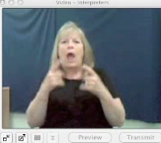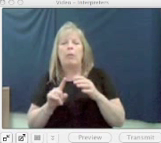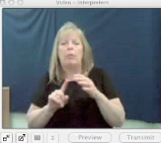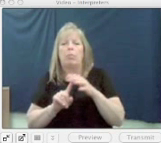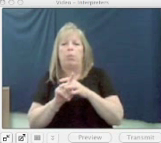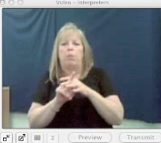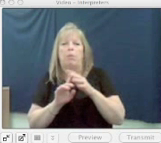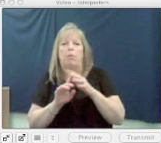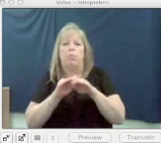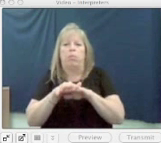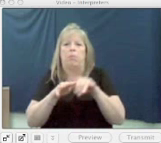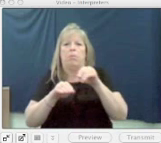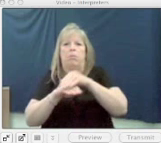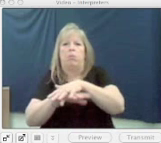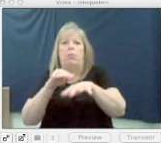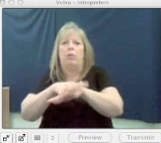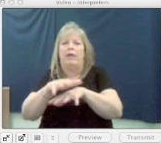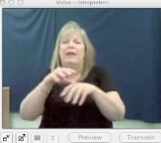of the interpreting assignments.